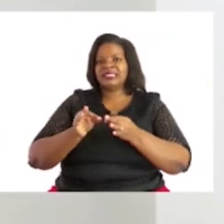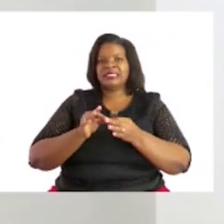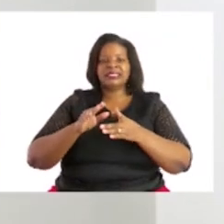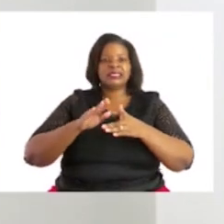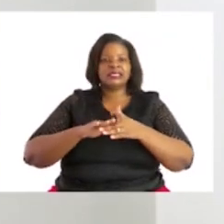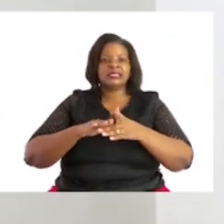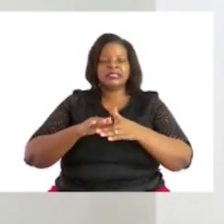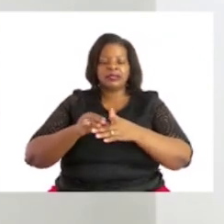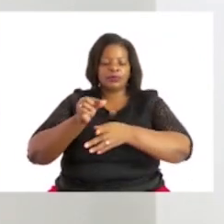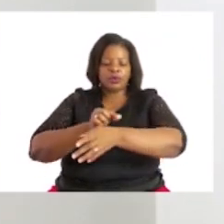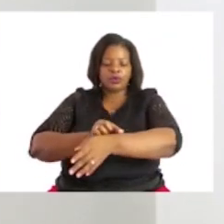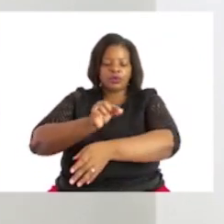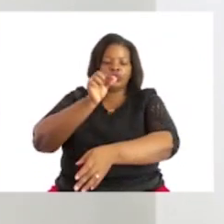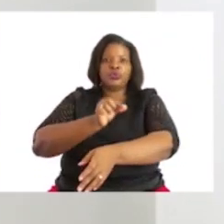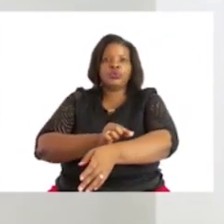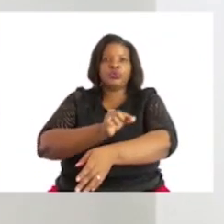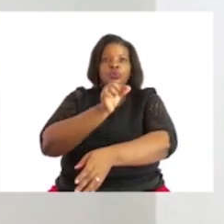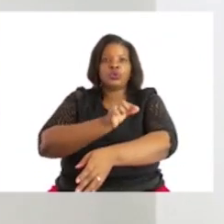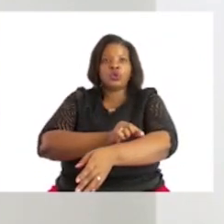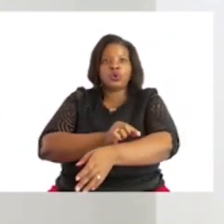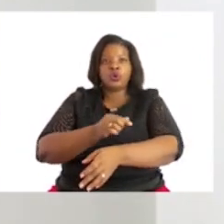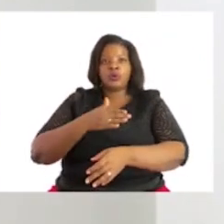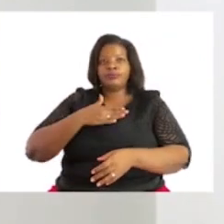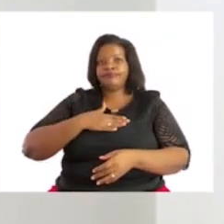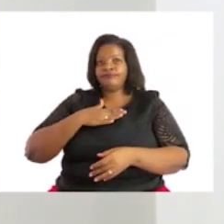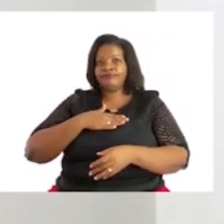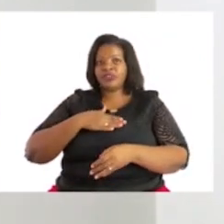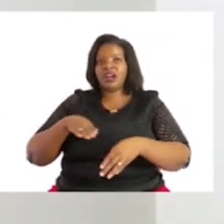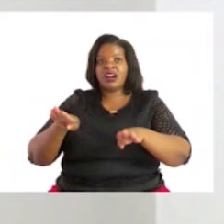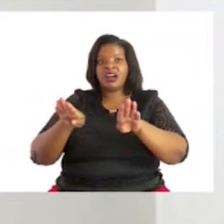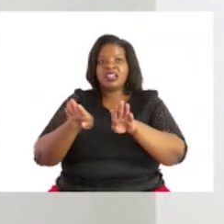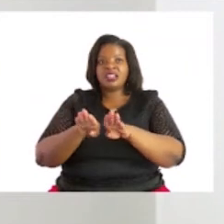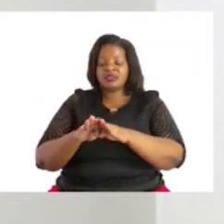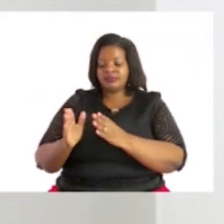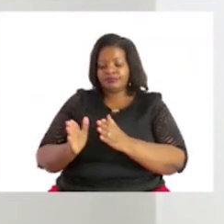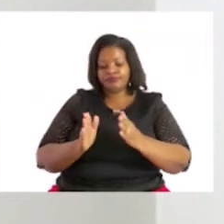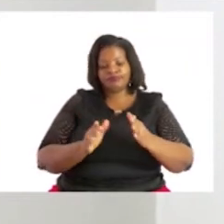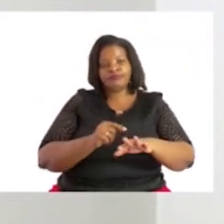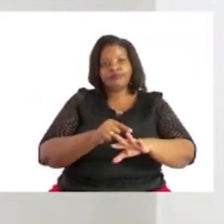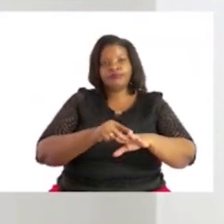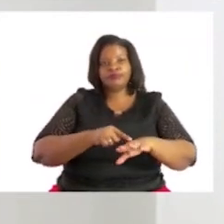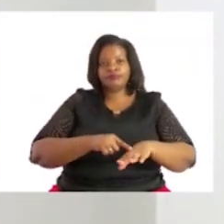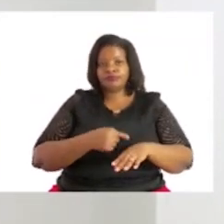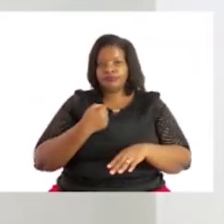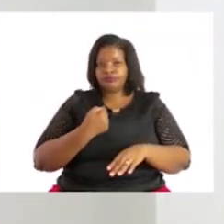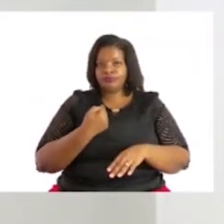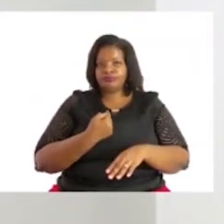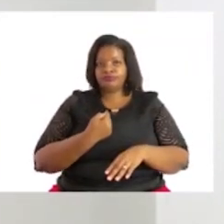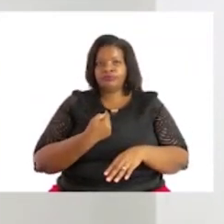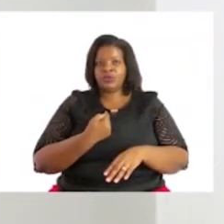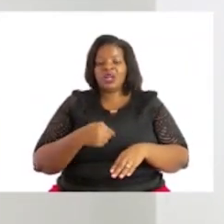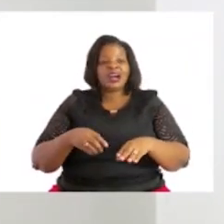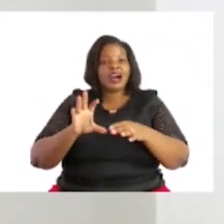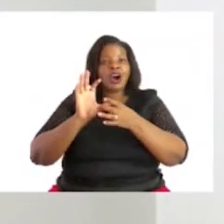abacus. I prepared one here, which is, I prepared it yesterday. Of course, you can do yours